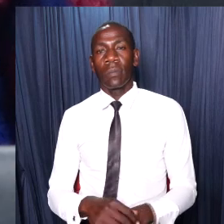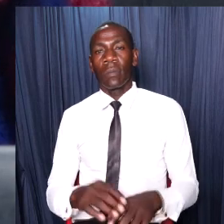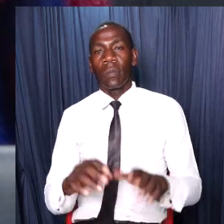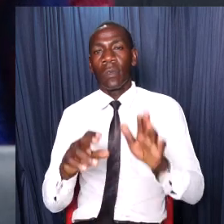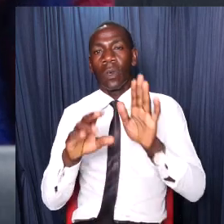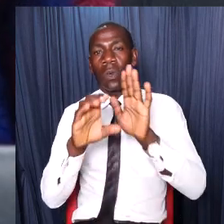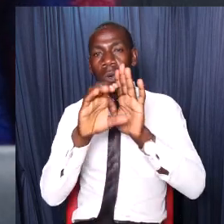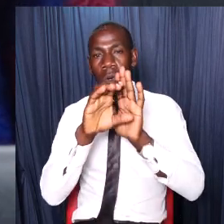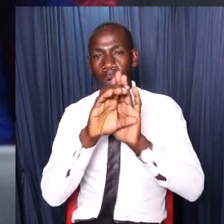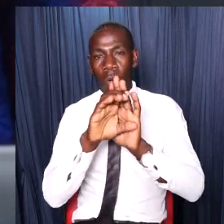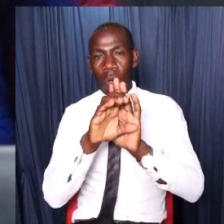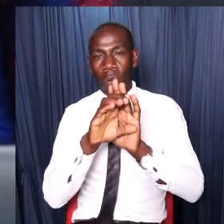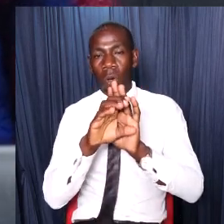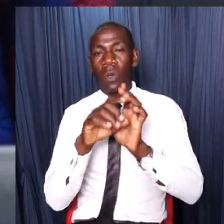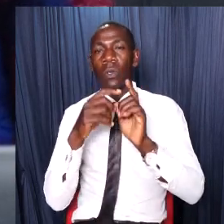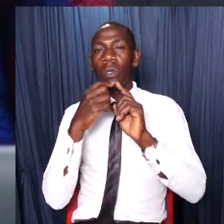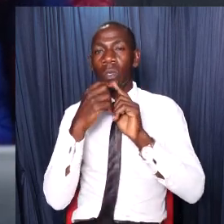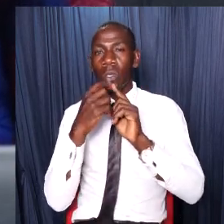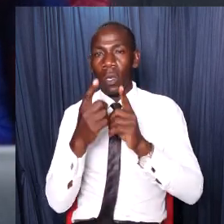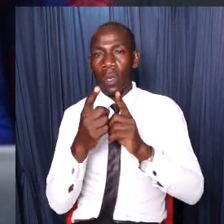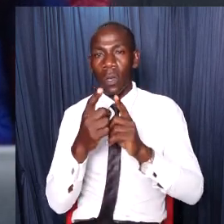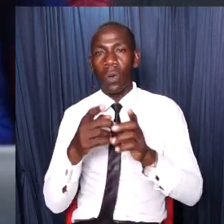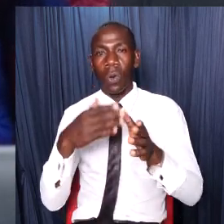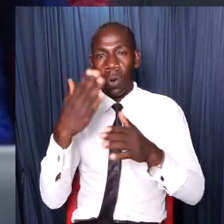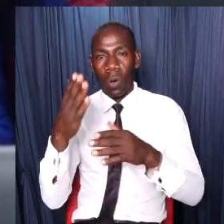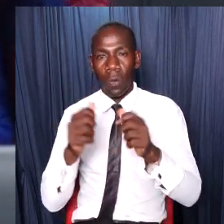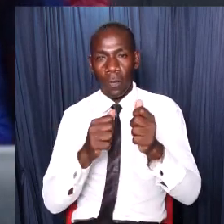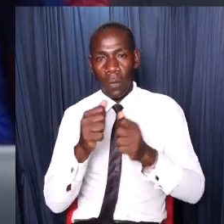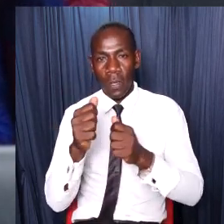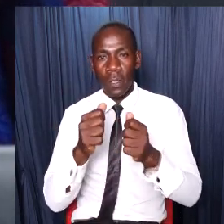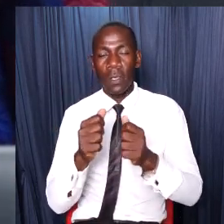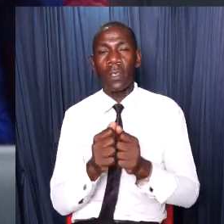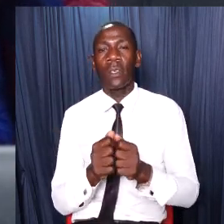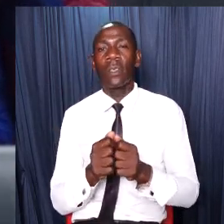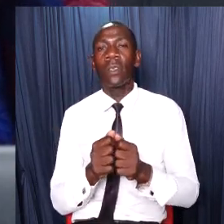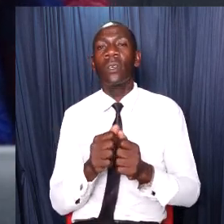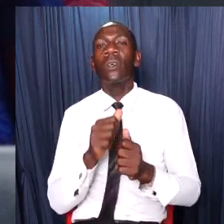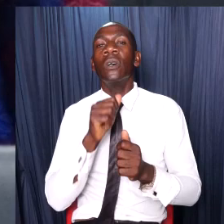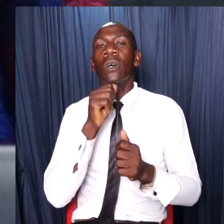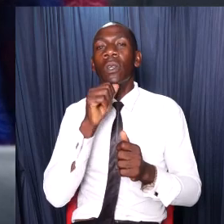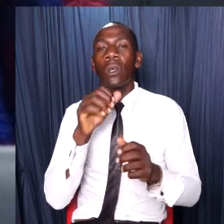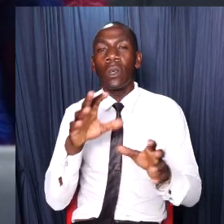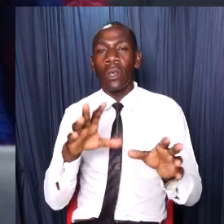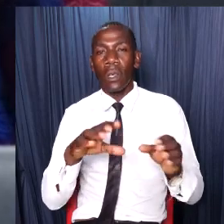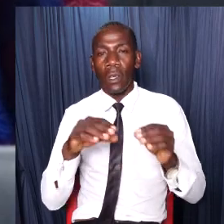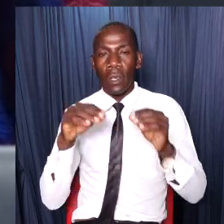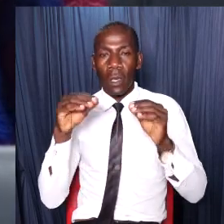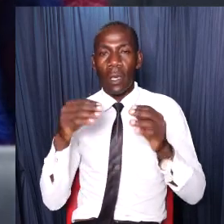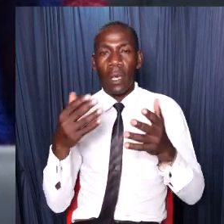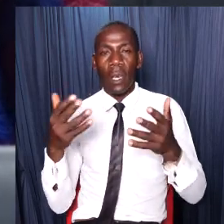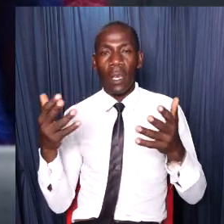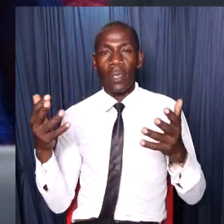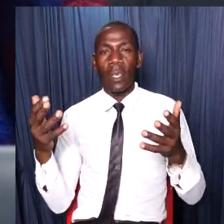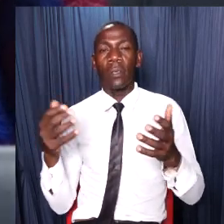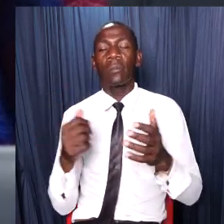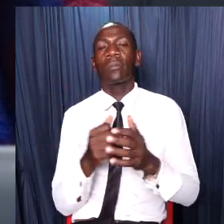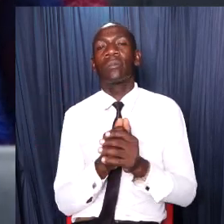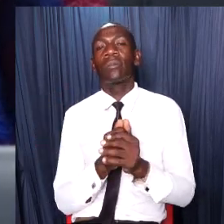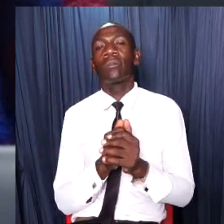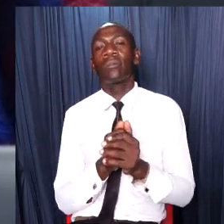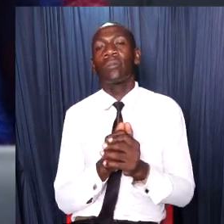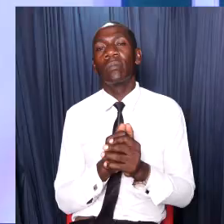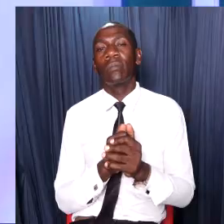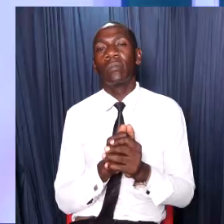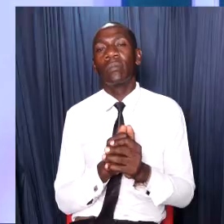Amri agizo limetolewa. Enda vitani. To go to fight. Usichukue nyara hata kitu kimoja. And don't take